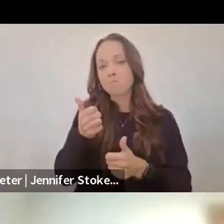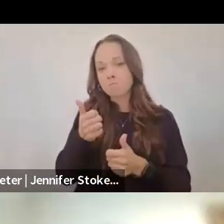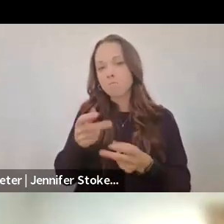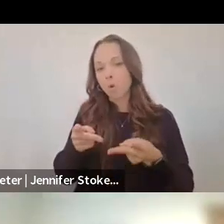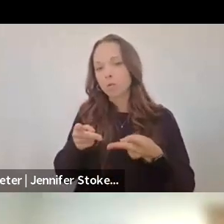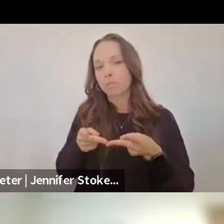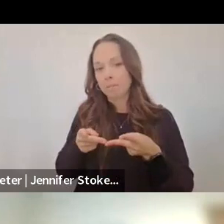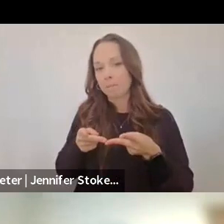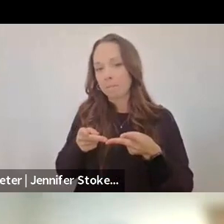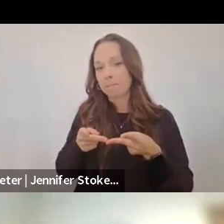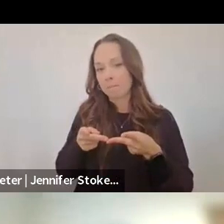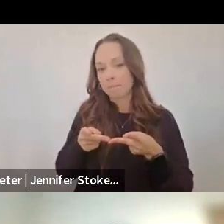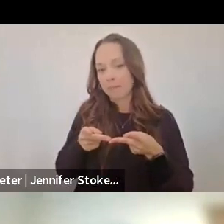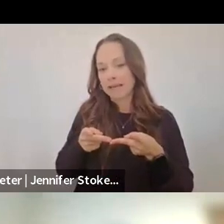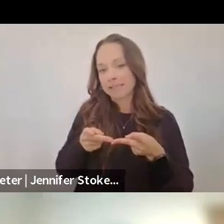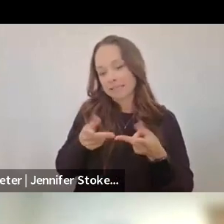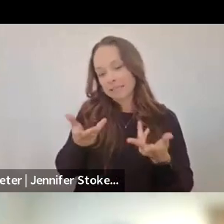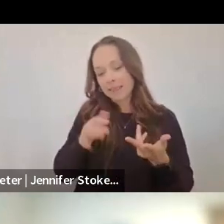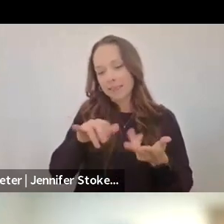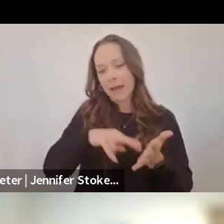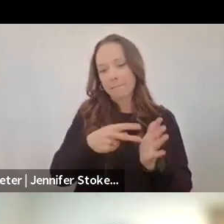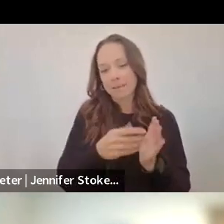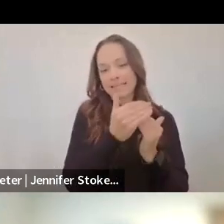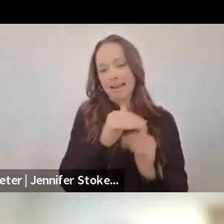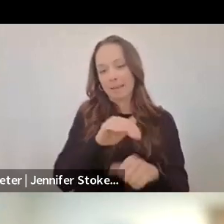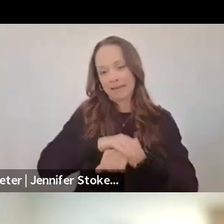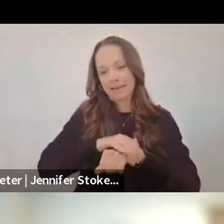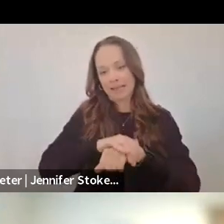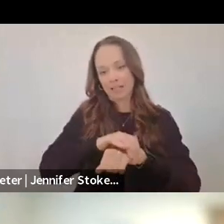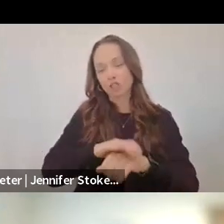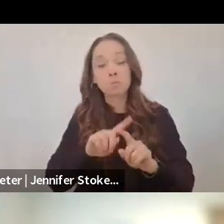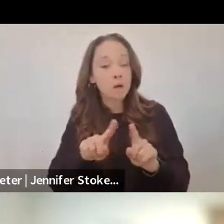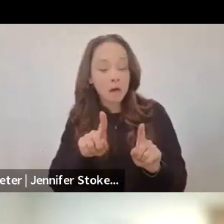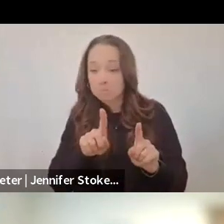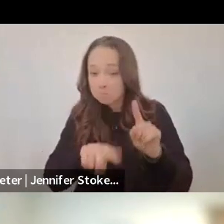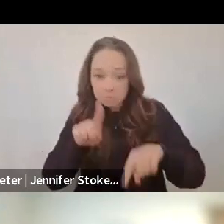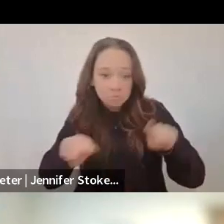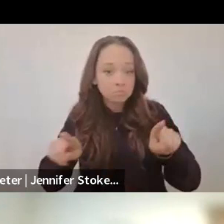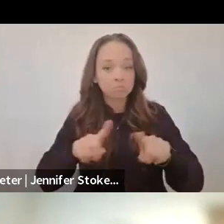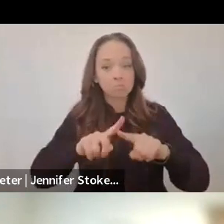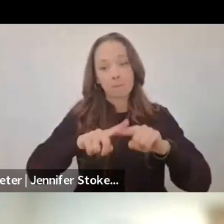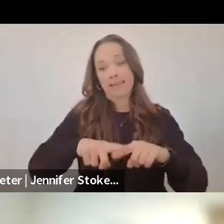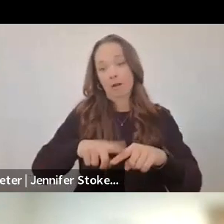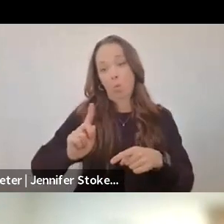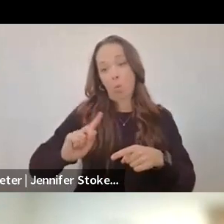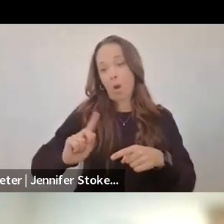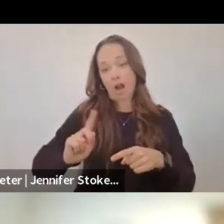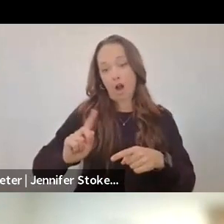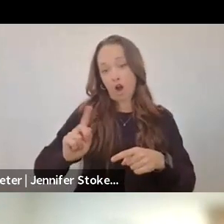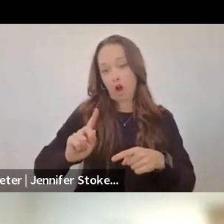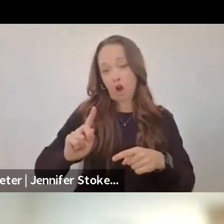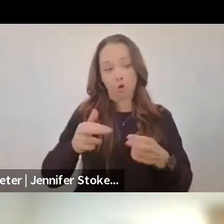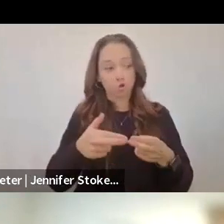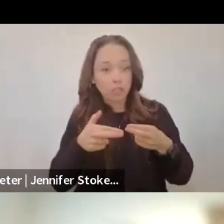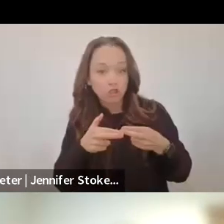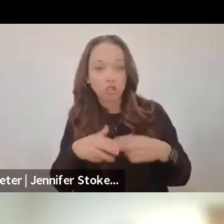usually talking about limited English proficiency. But obviously that can differ depending on where you are